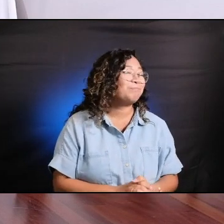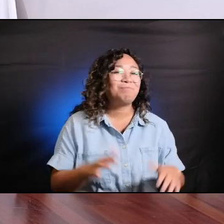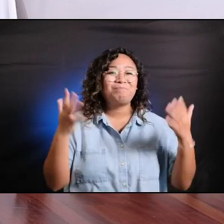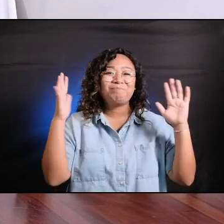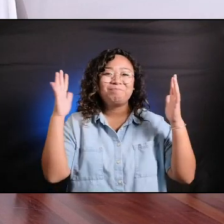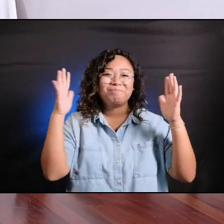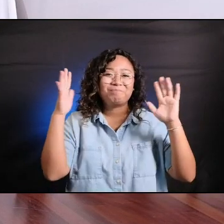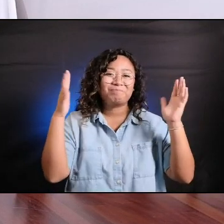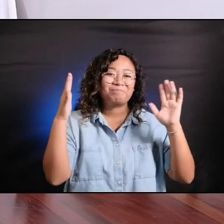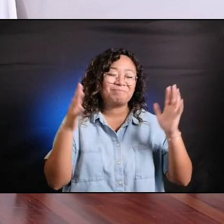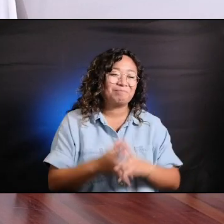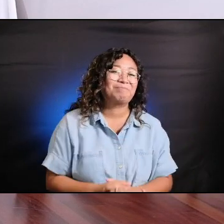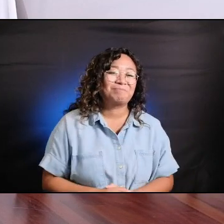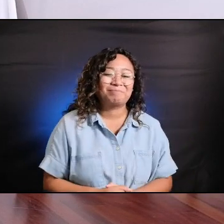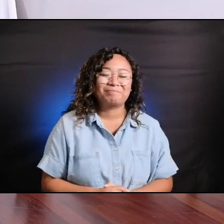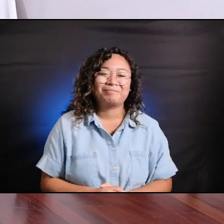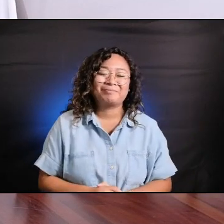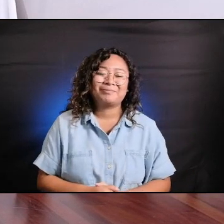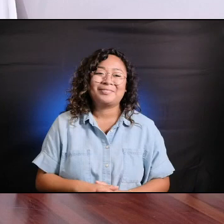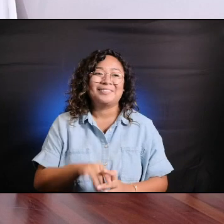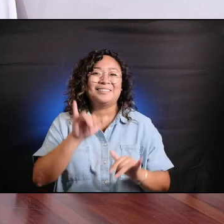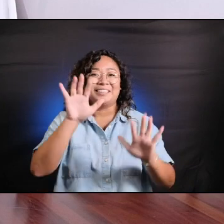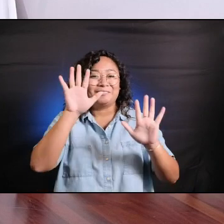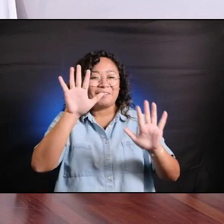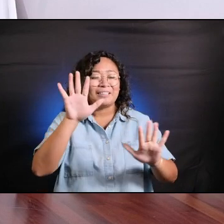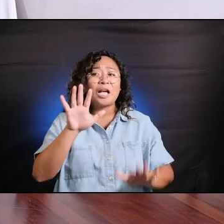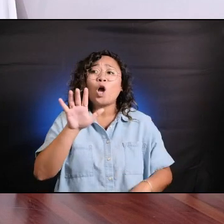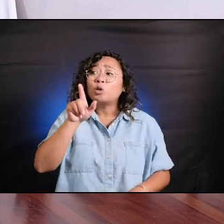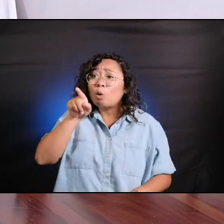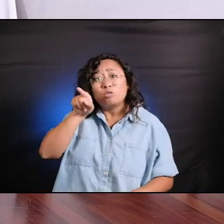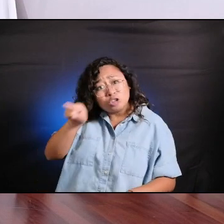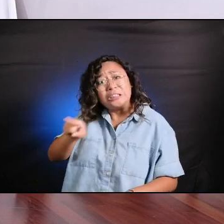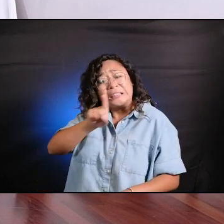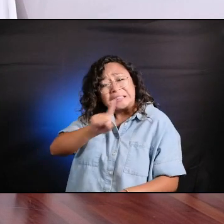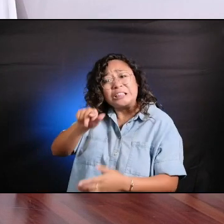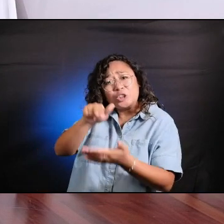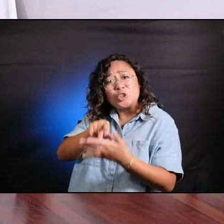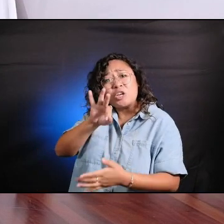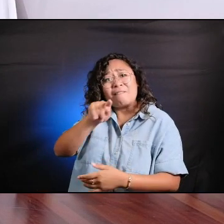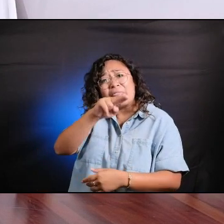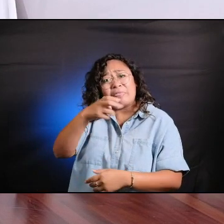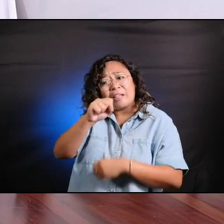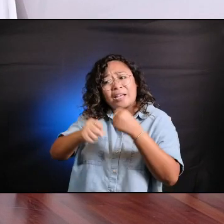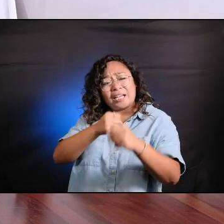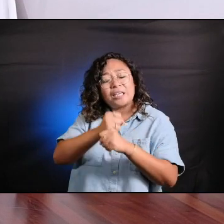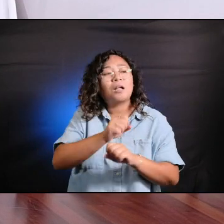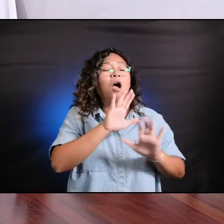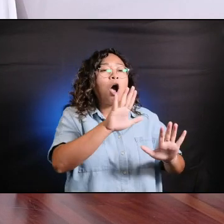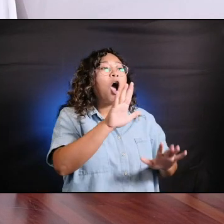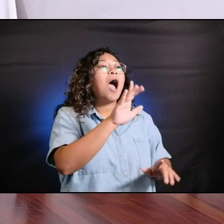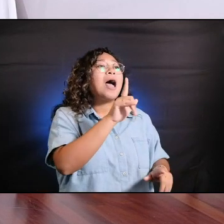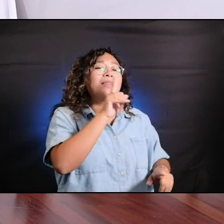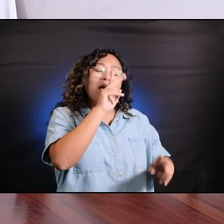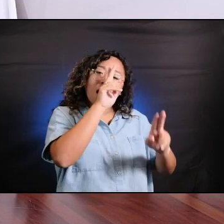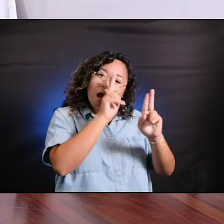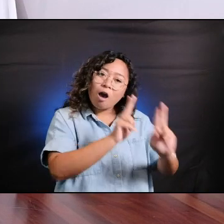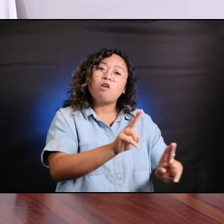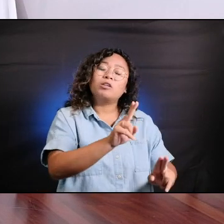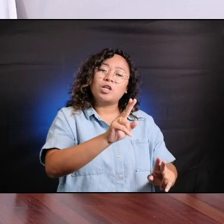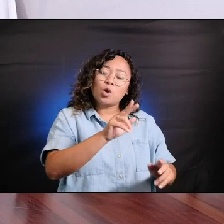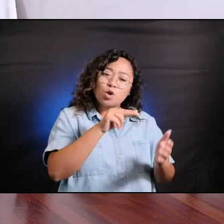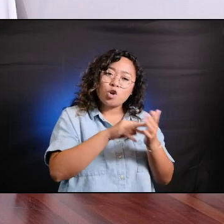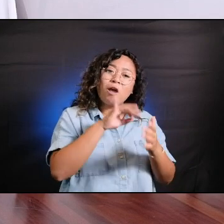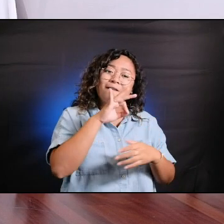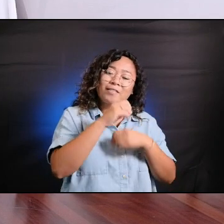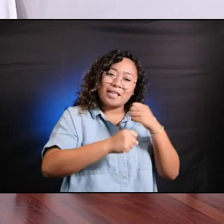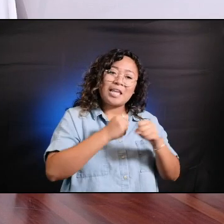Awesome. That is fantastic. Thank you so much. So she is the Nurse of the Year? She's the honorary Nurse of the Year, yes, for